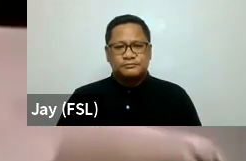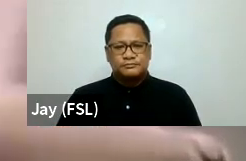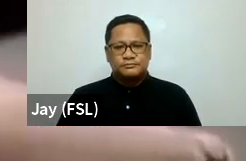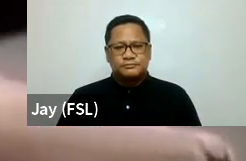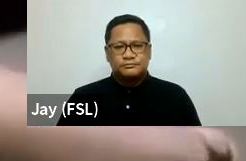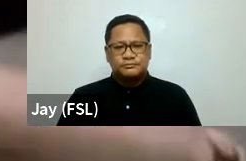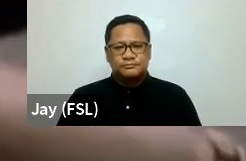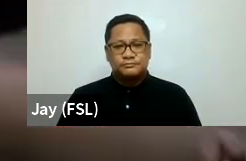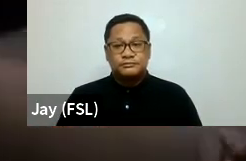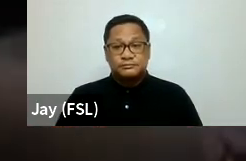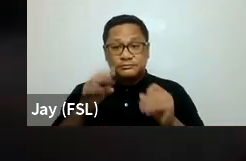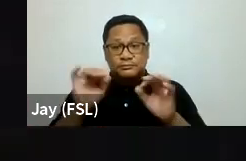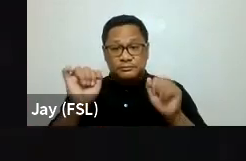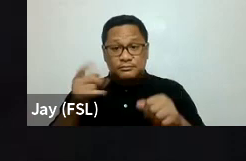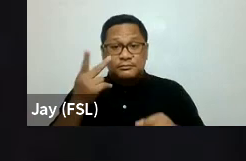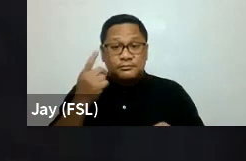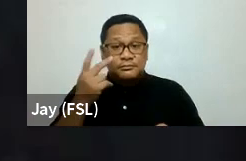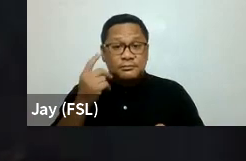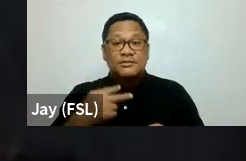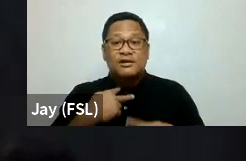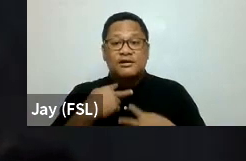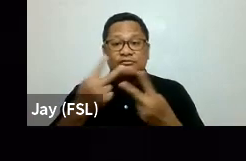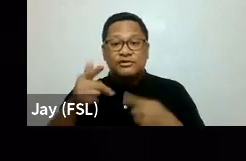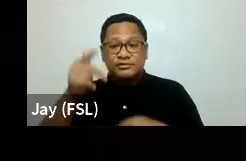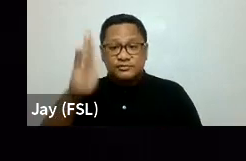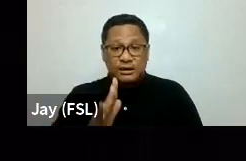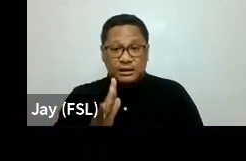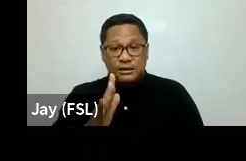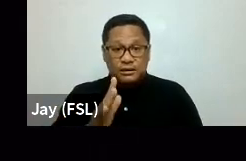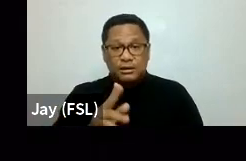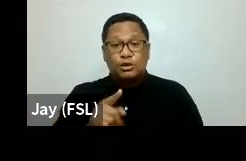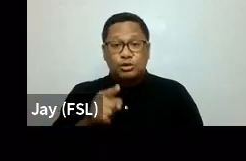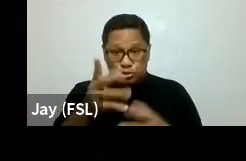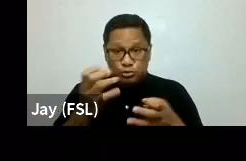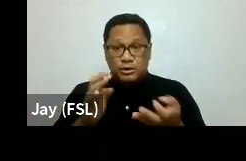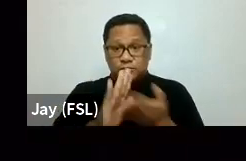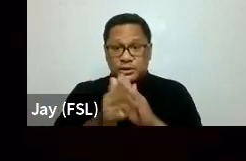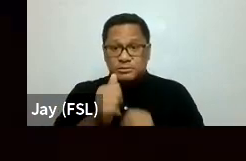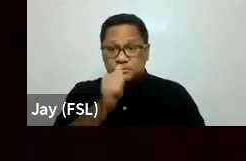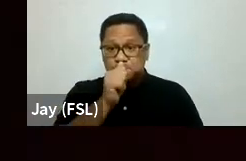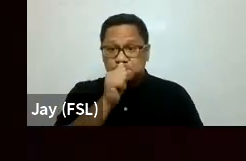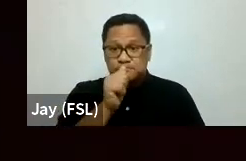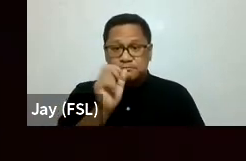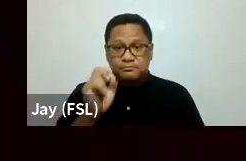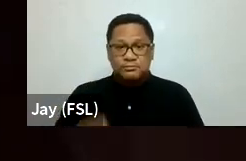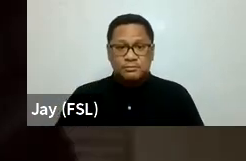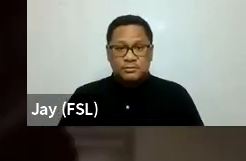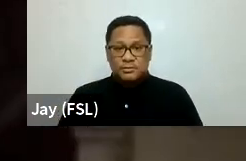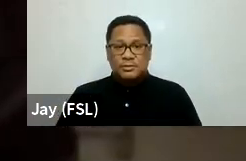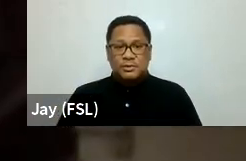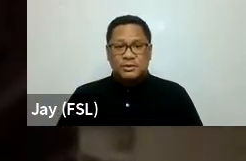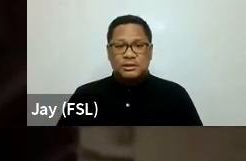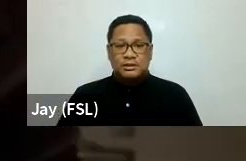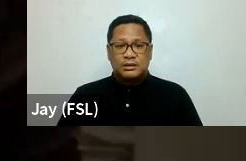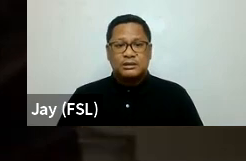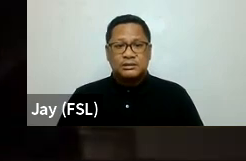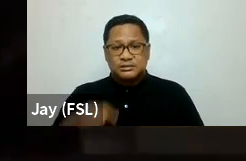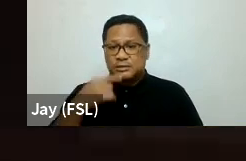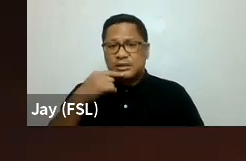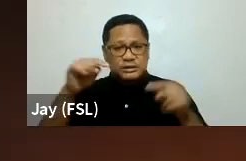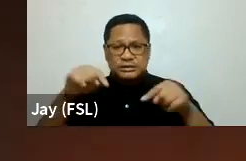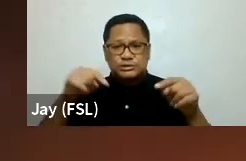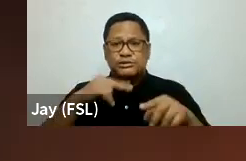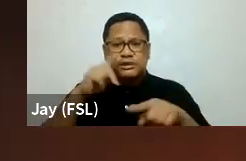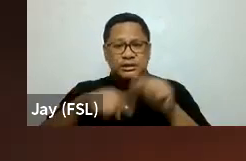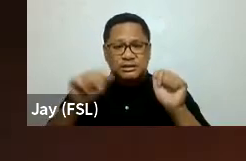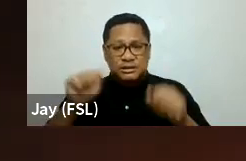If you could hear the voice of God, would you want to keep it secret? You know what this council is capable of. Do